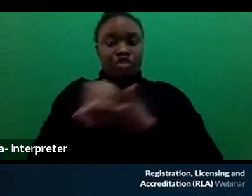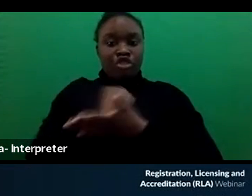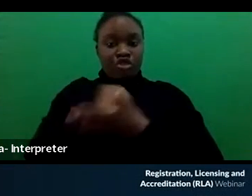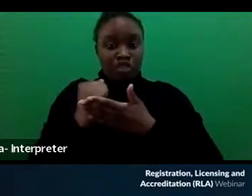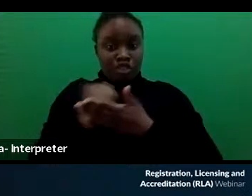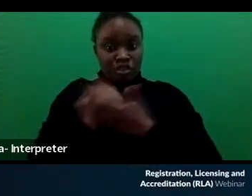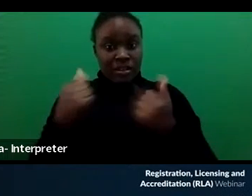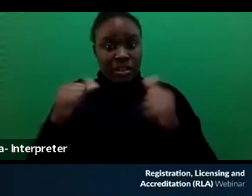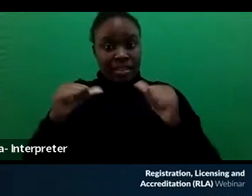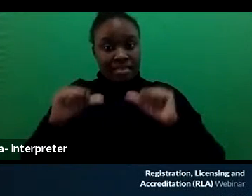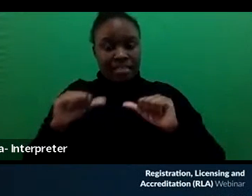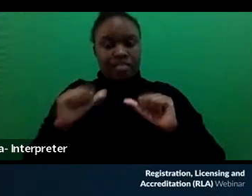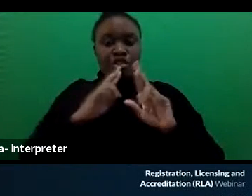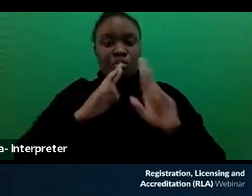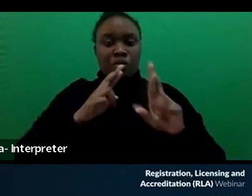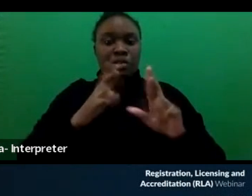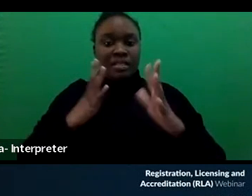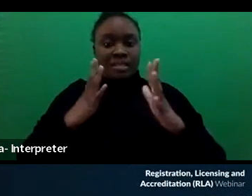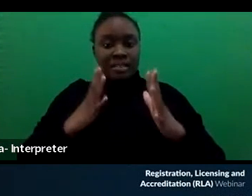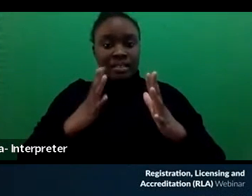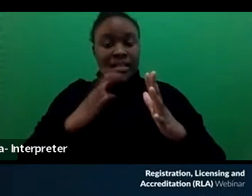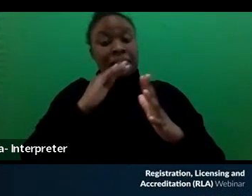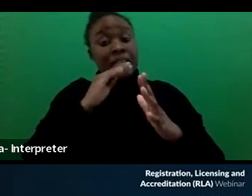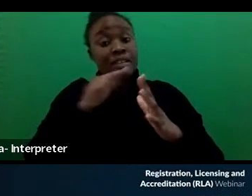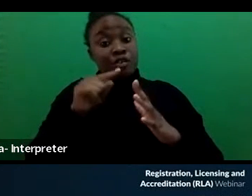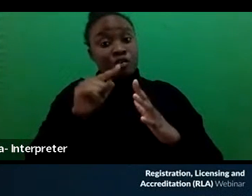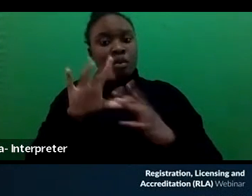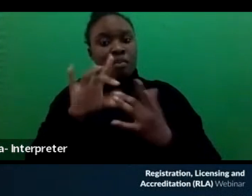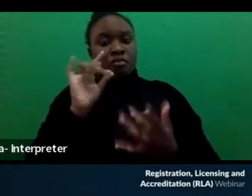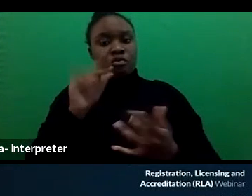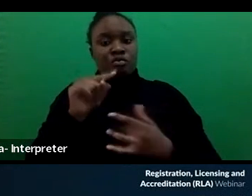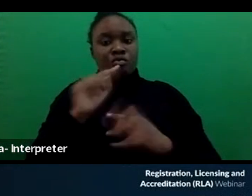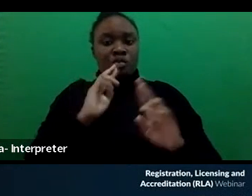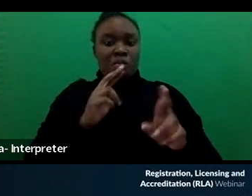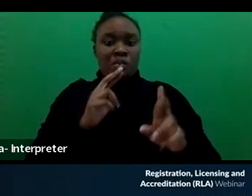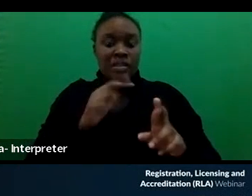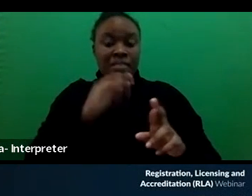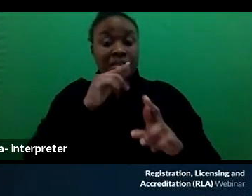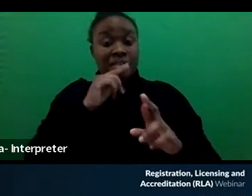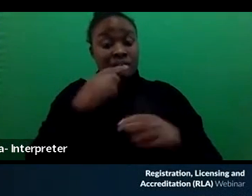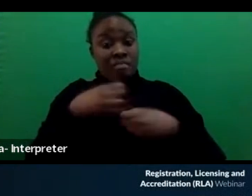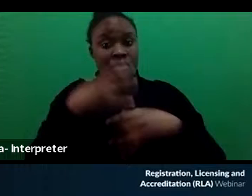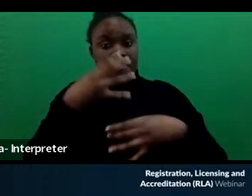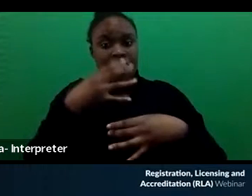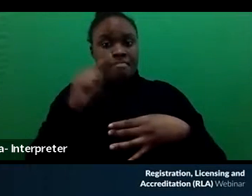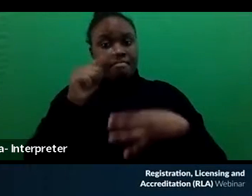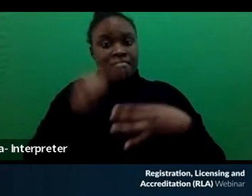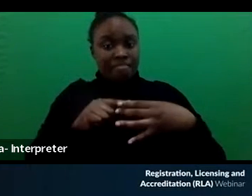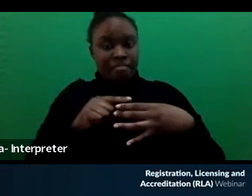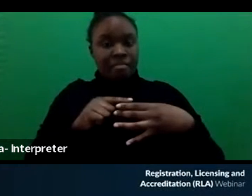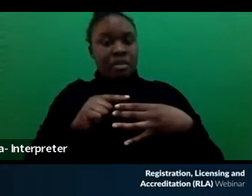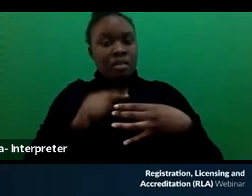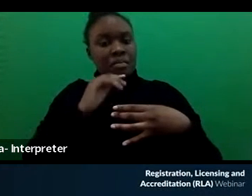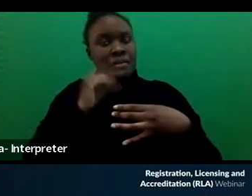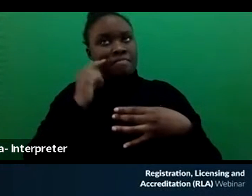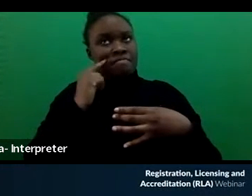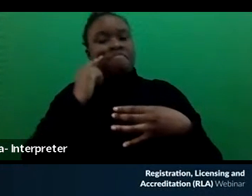there will be reporting. You will choose reporting, and it will give you options, which one